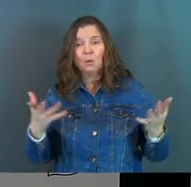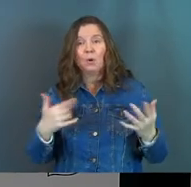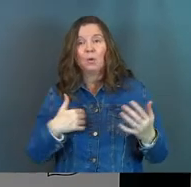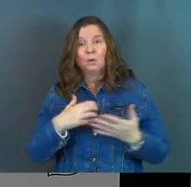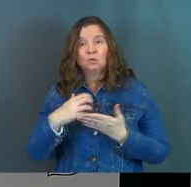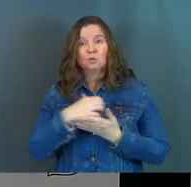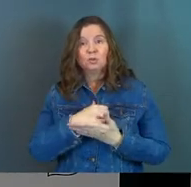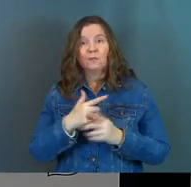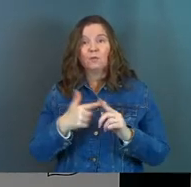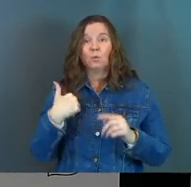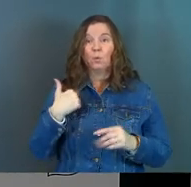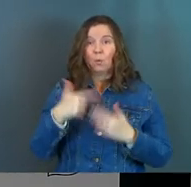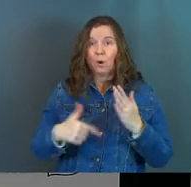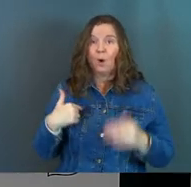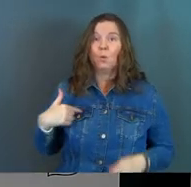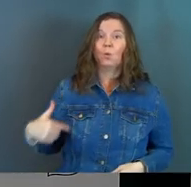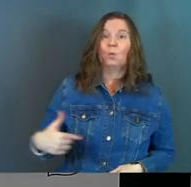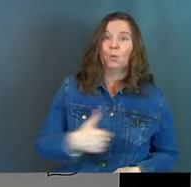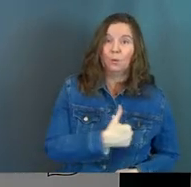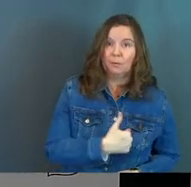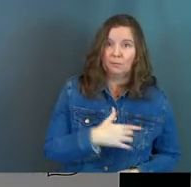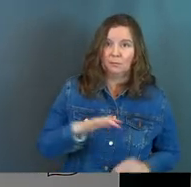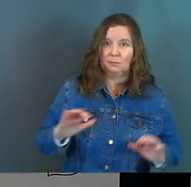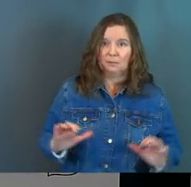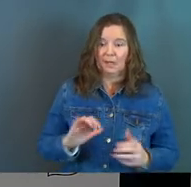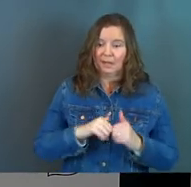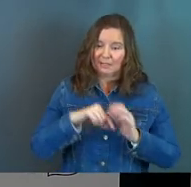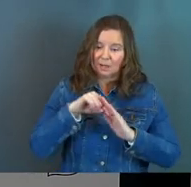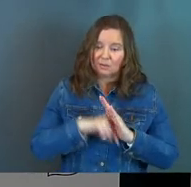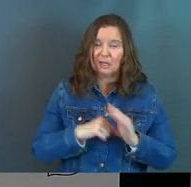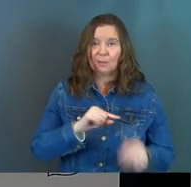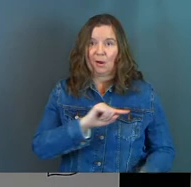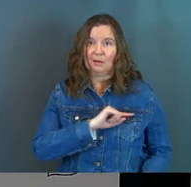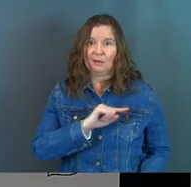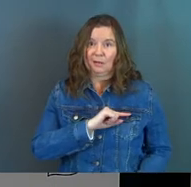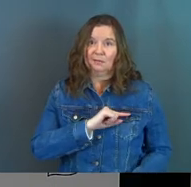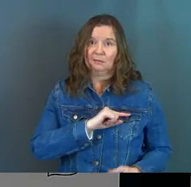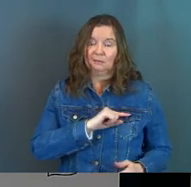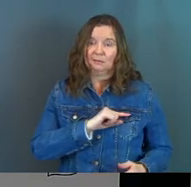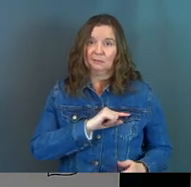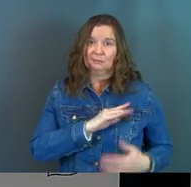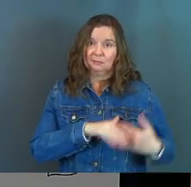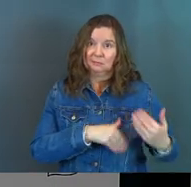was deserved for what we've done. That's how deep our guilt goes.